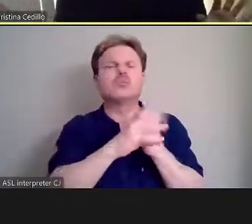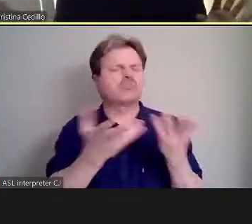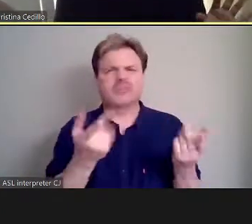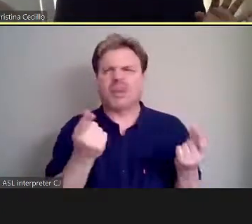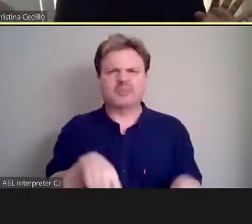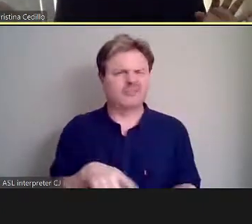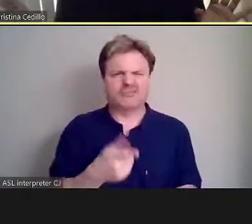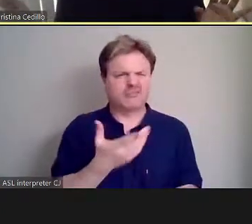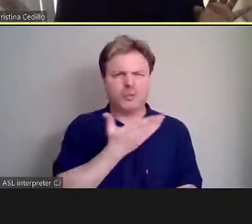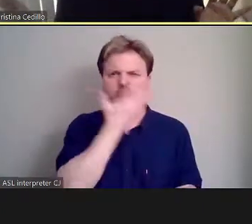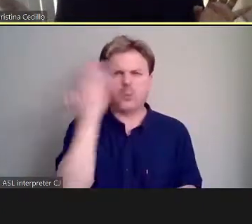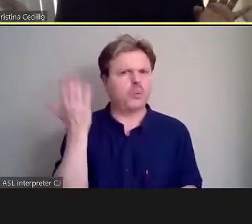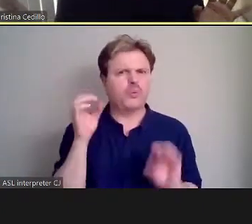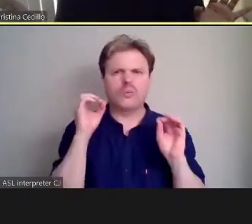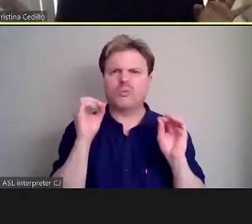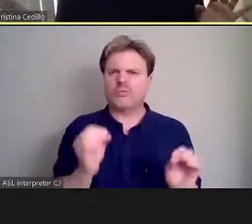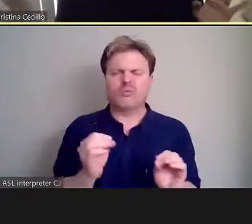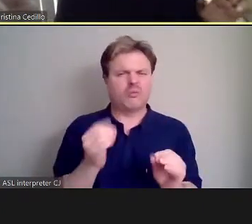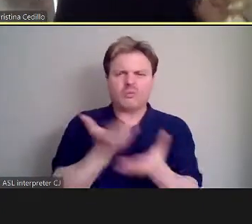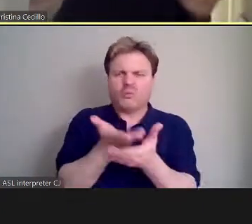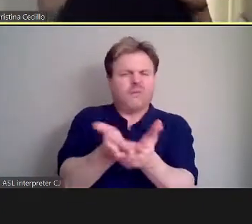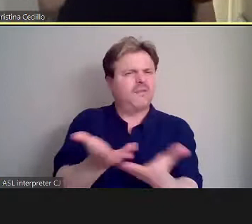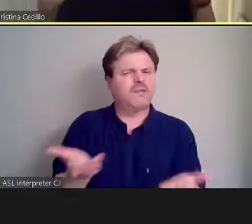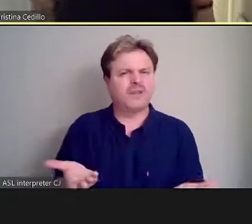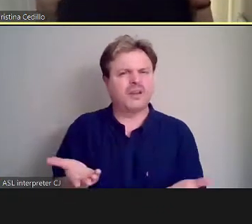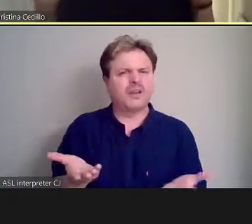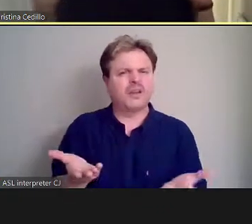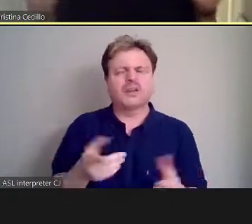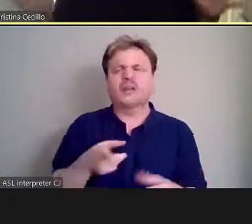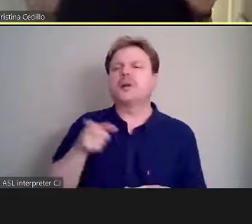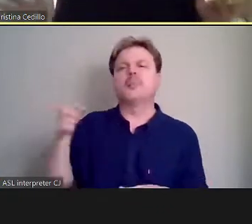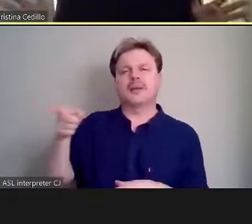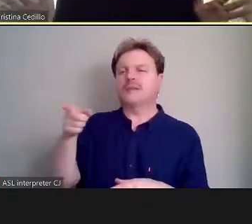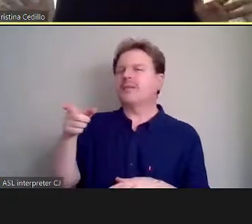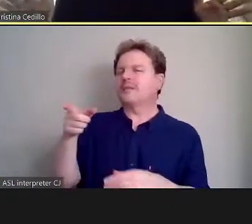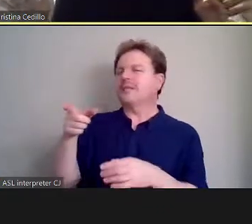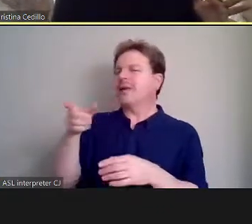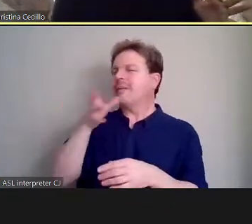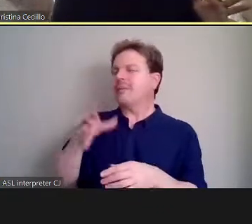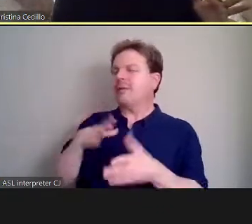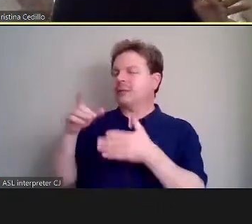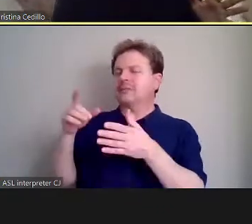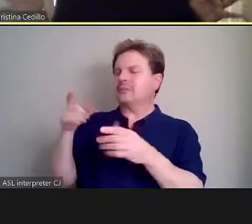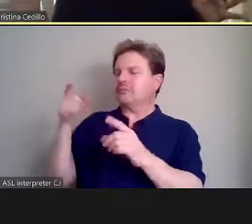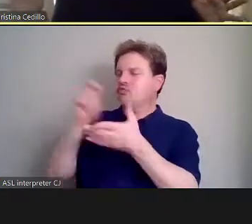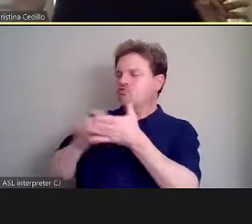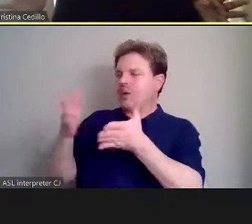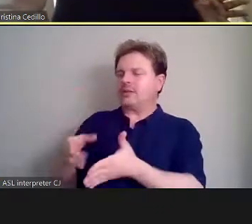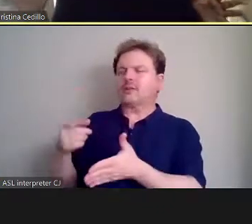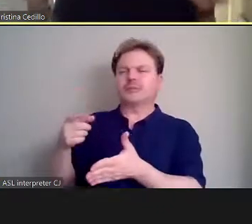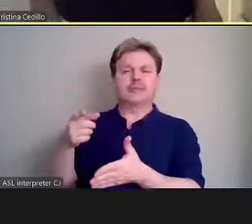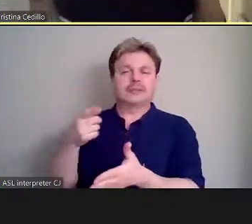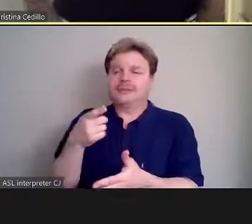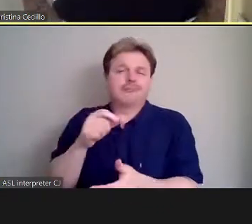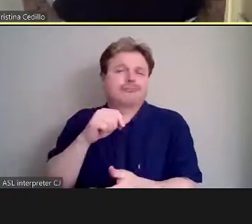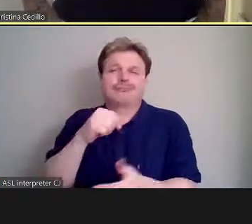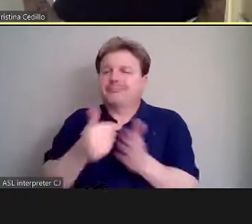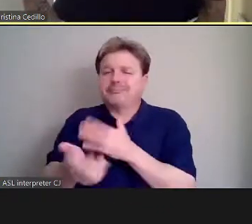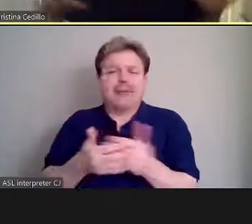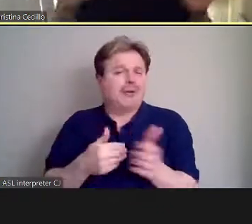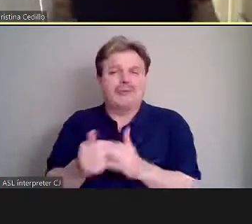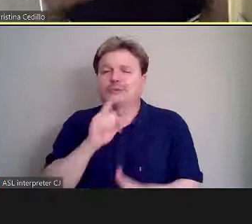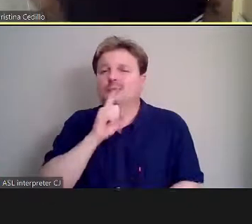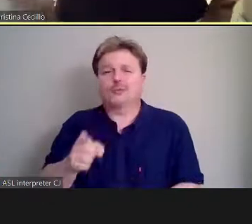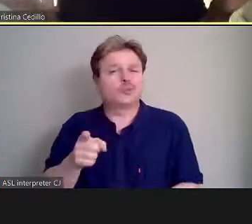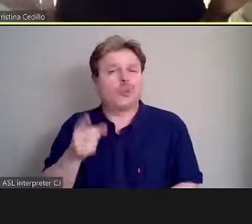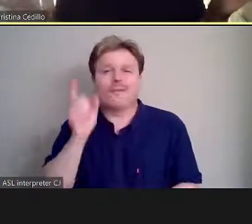happening. But as she says, it doesn't have to be true. The fact that it's not true